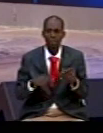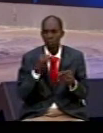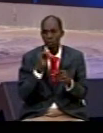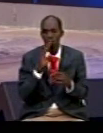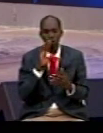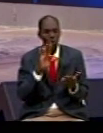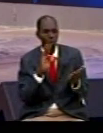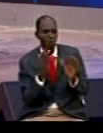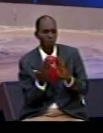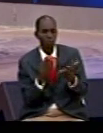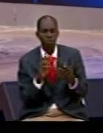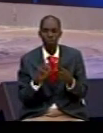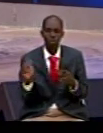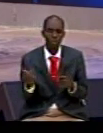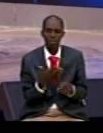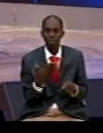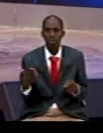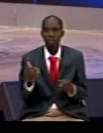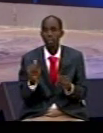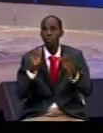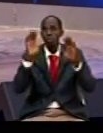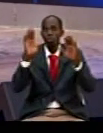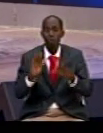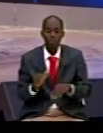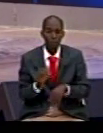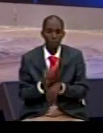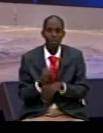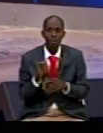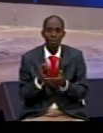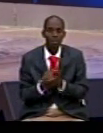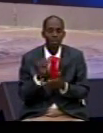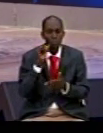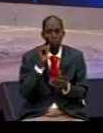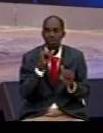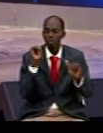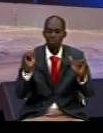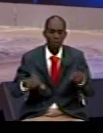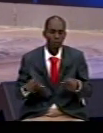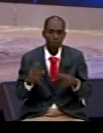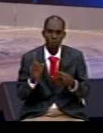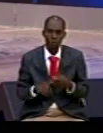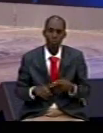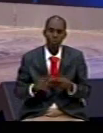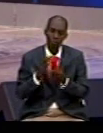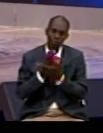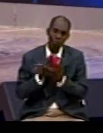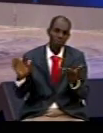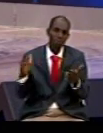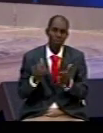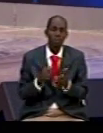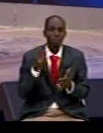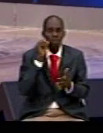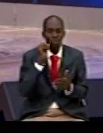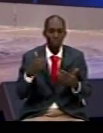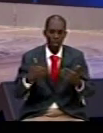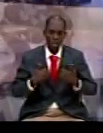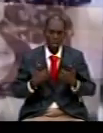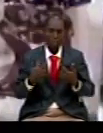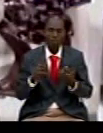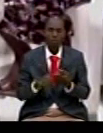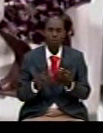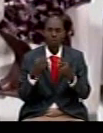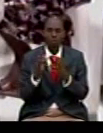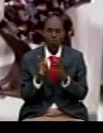her life. A miracle happened irresistible. She couldn't resist it. She had to come to Jesus to